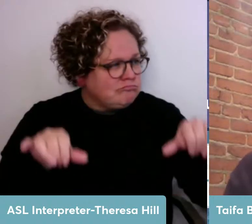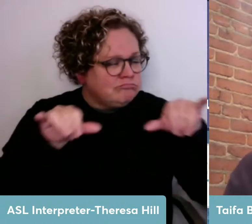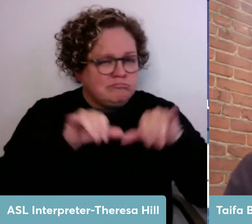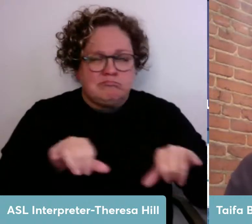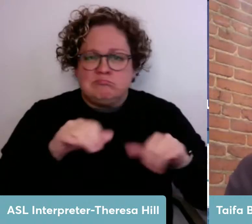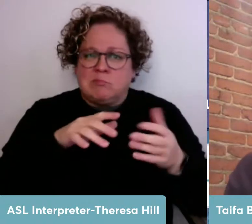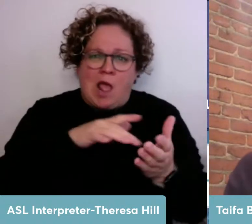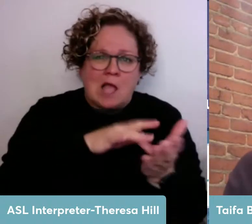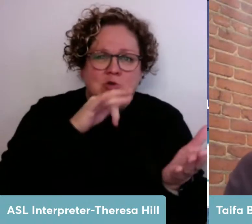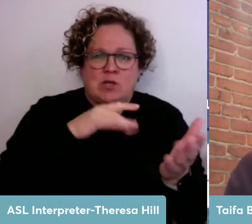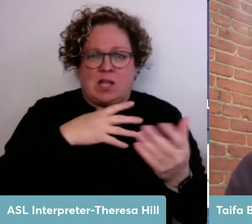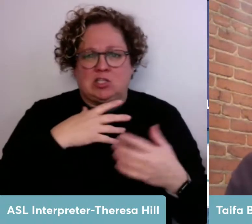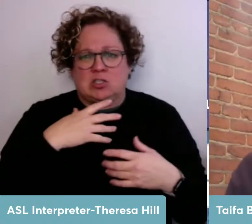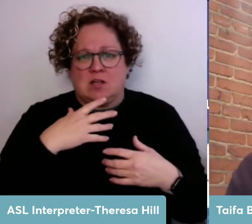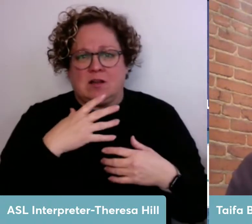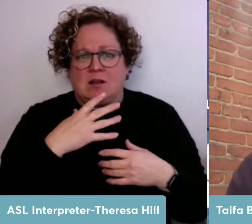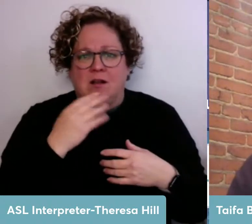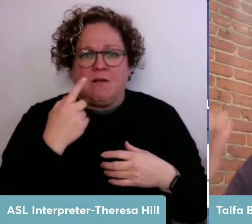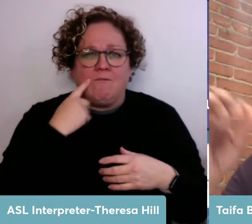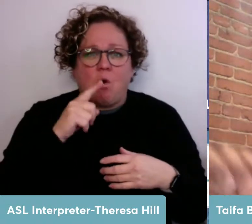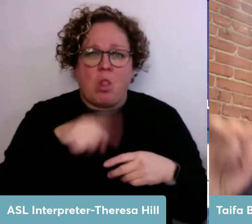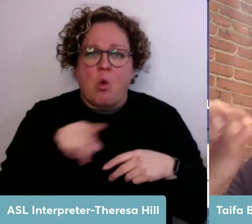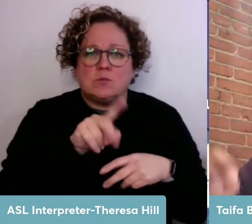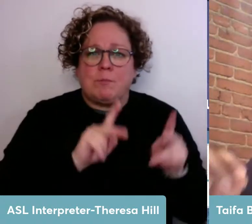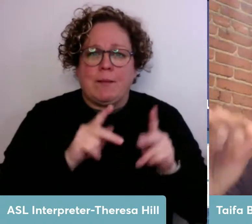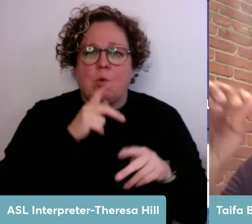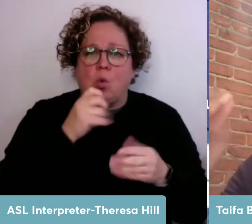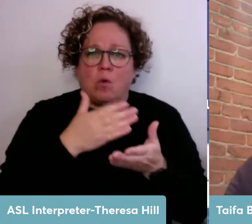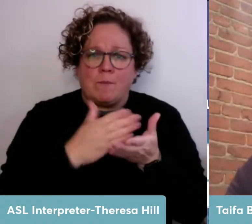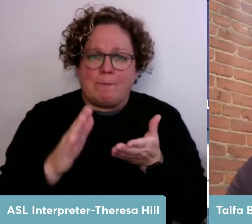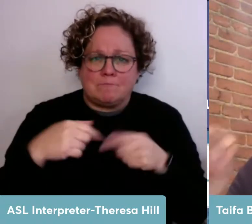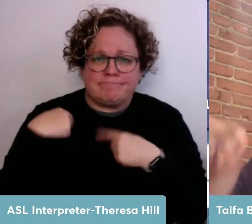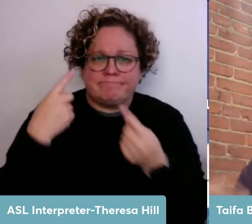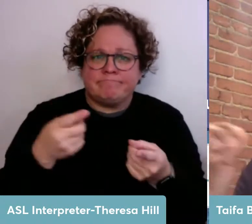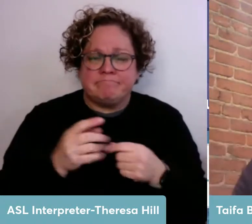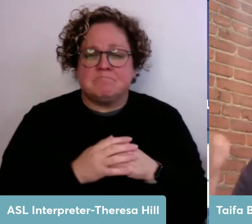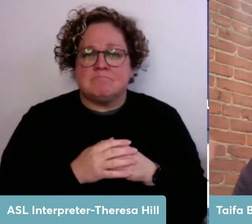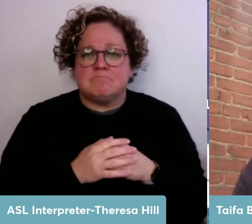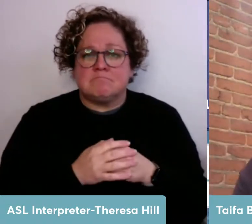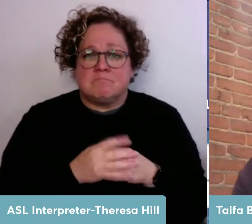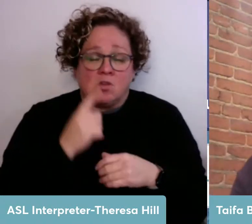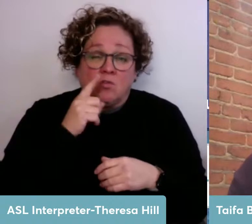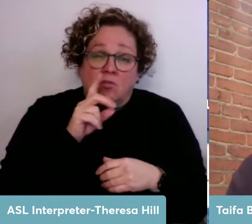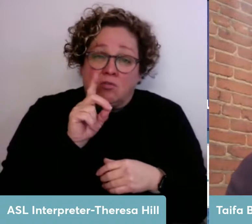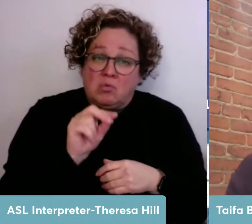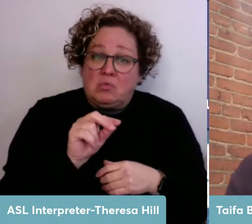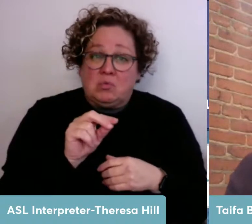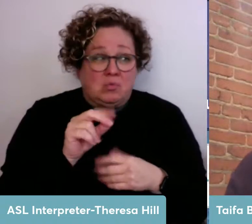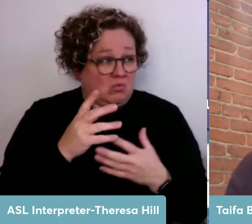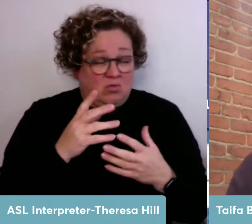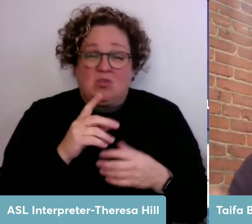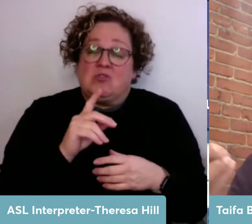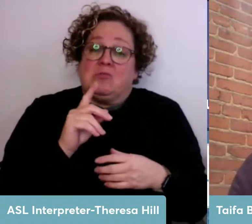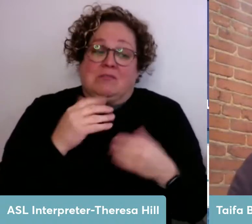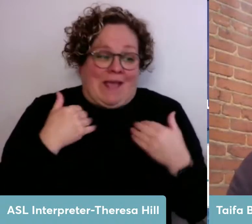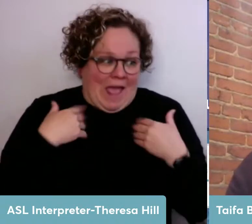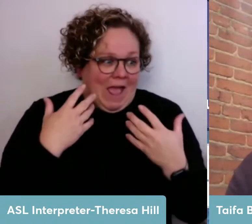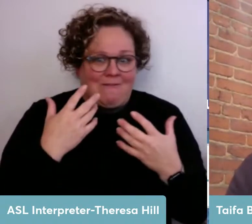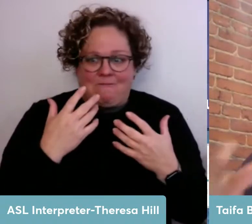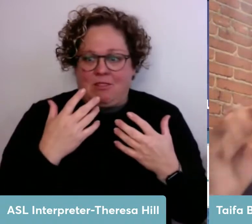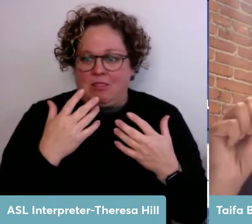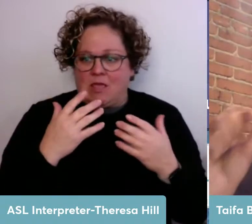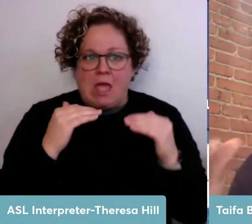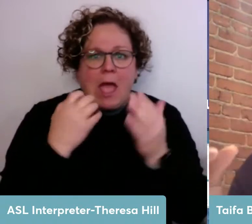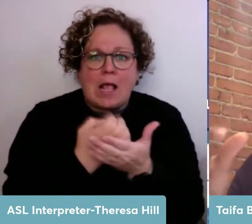most marginalized and excluded. And in order to have the justice, the economic justice that we want and that we